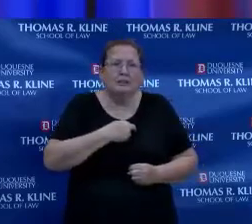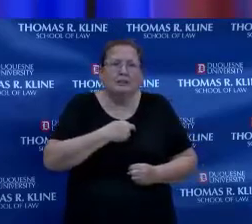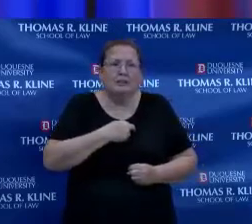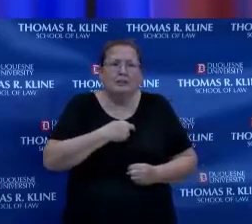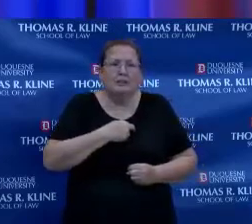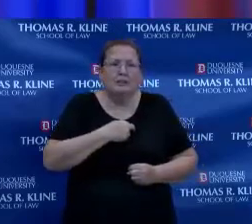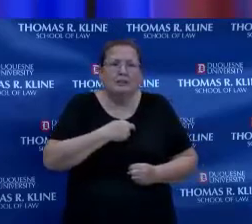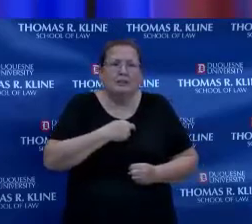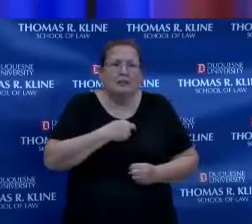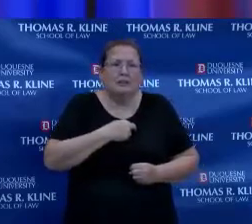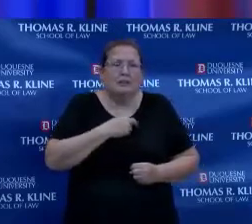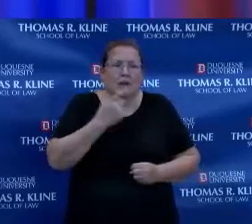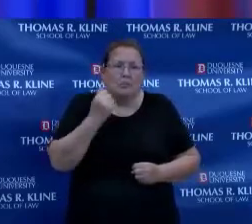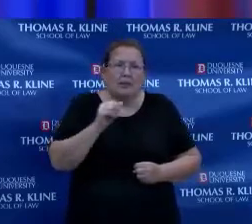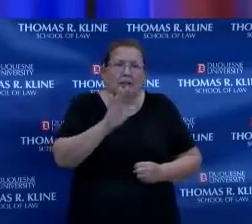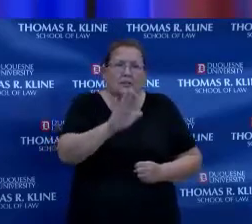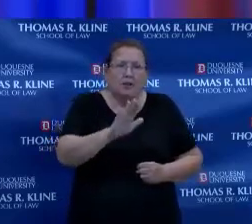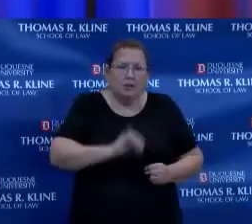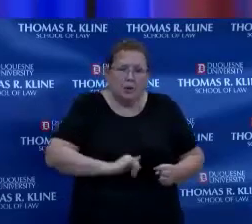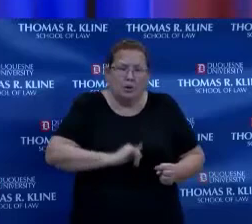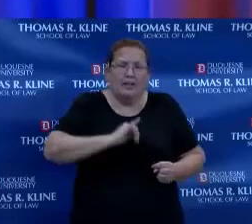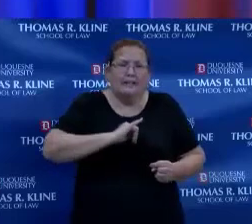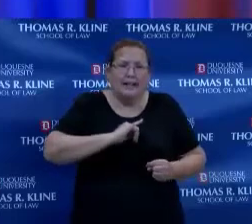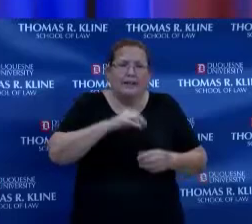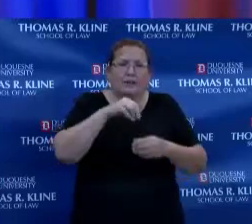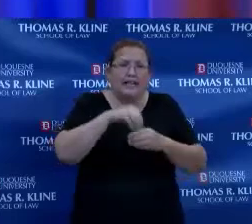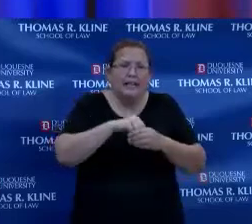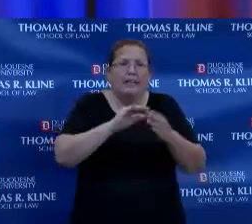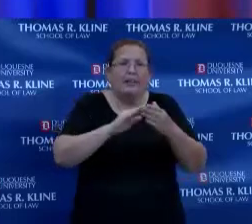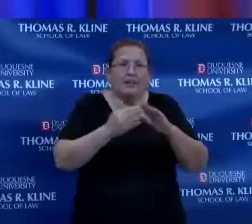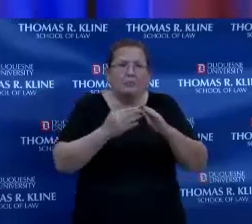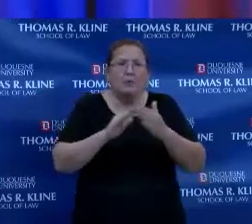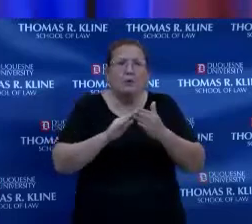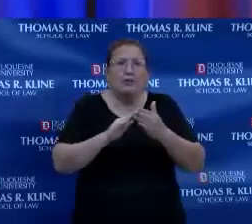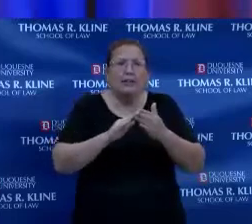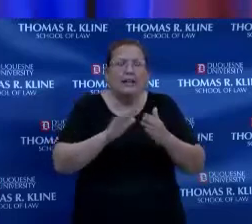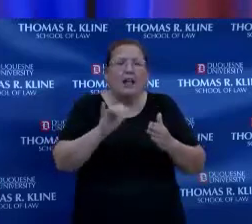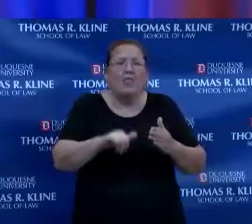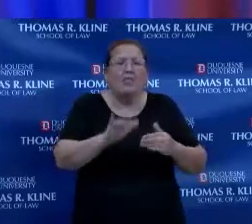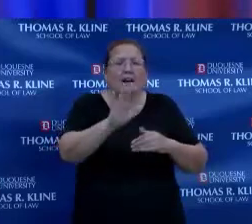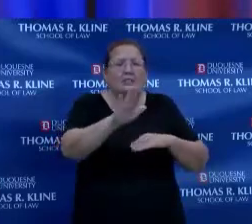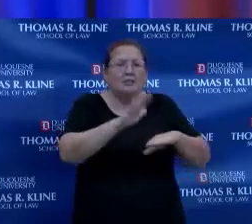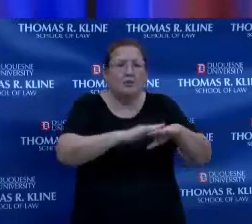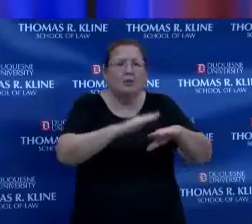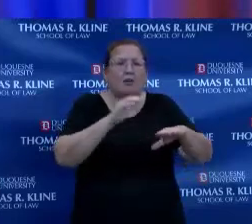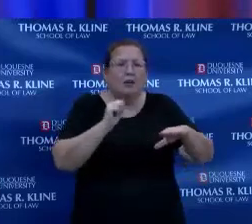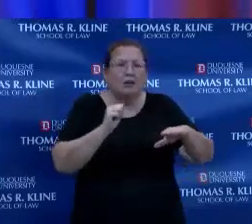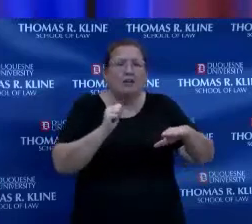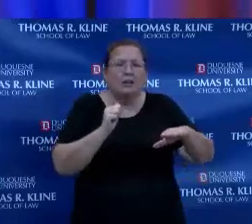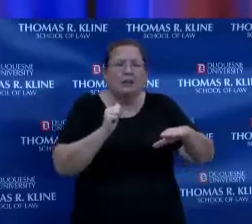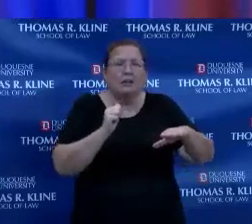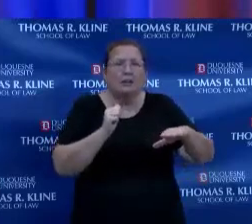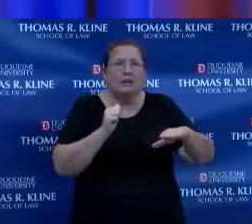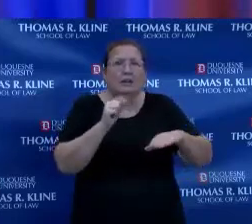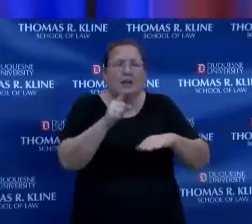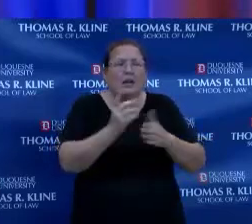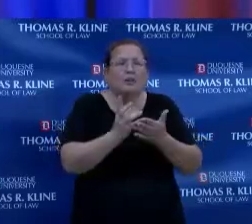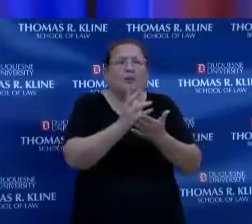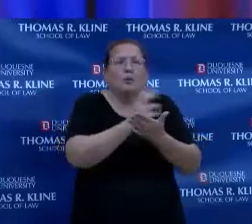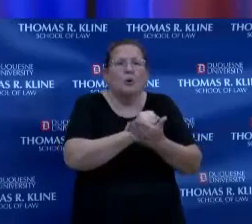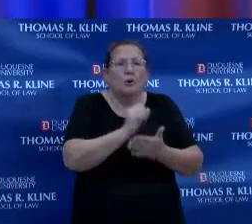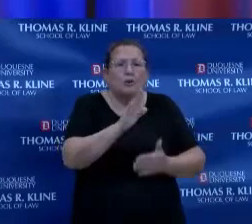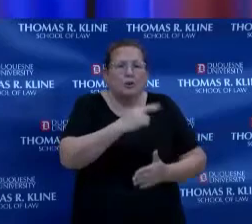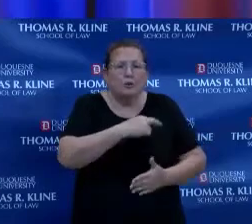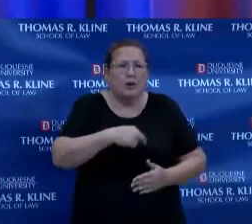is your integrity in the legal community. It is your calling card. You earn your